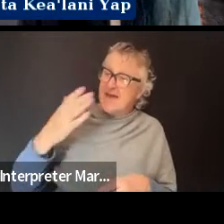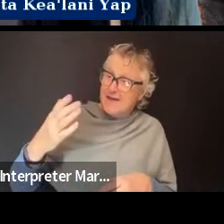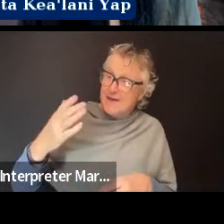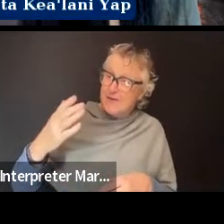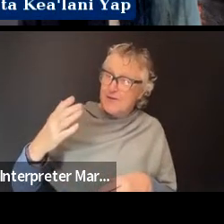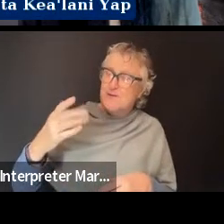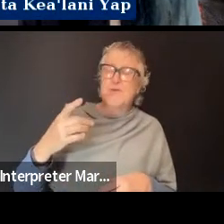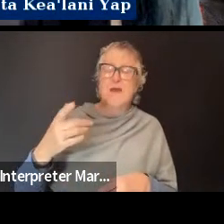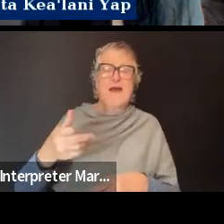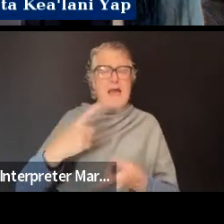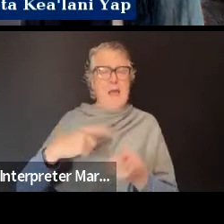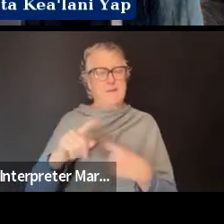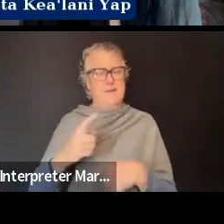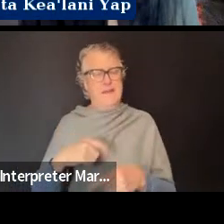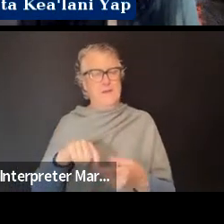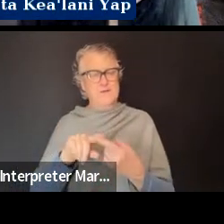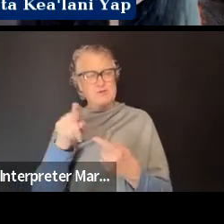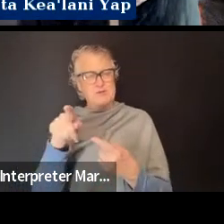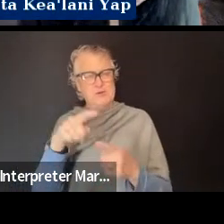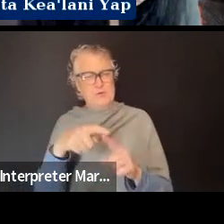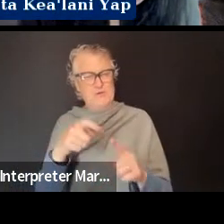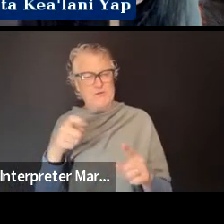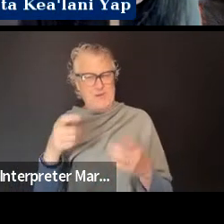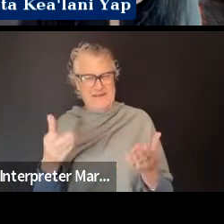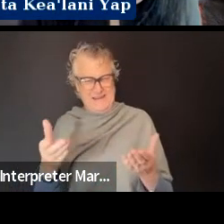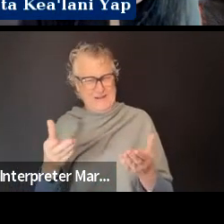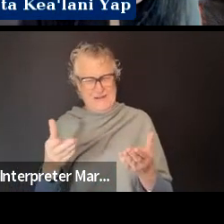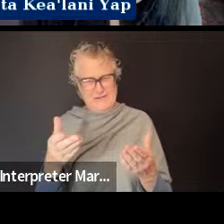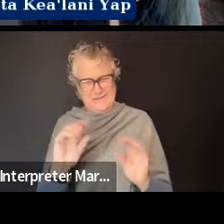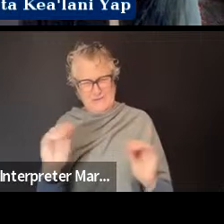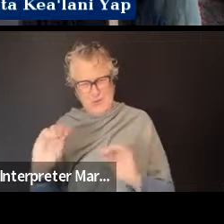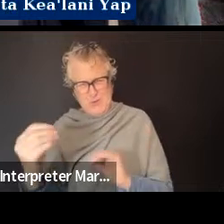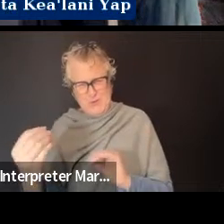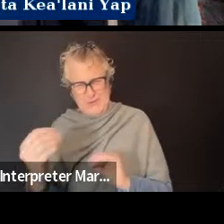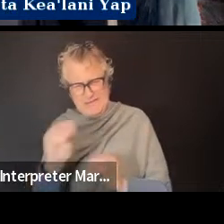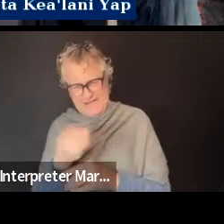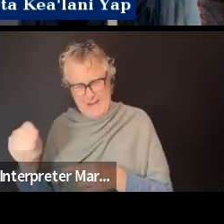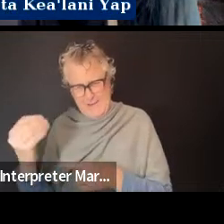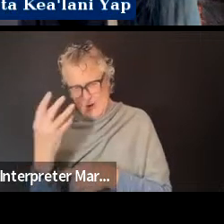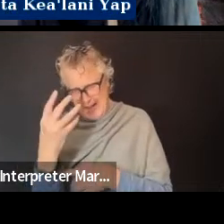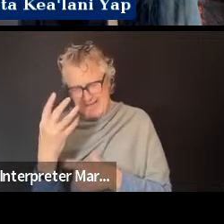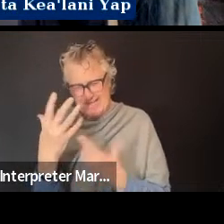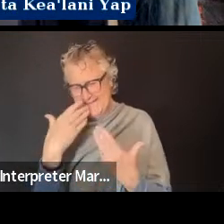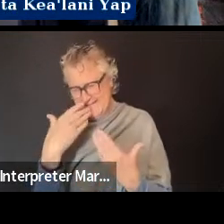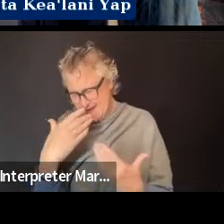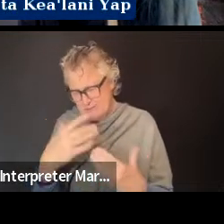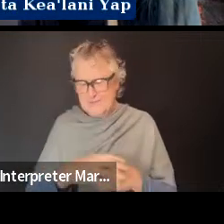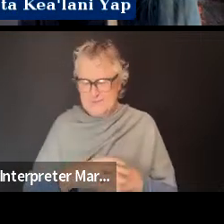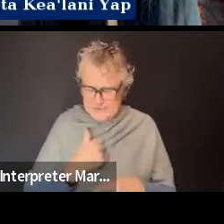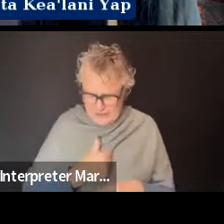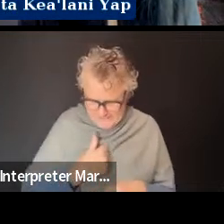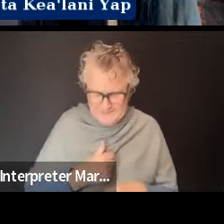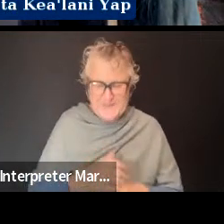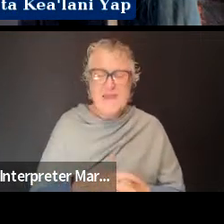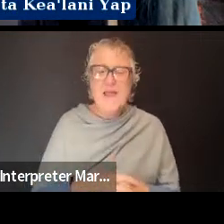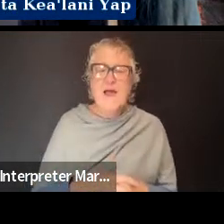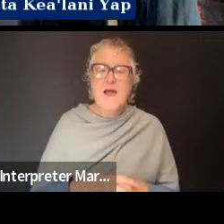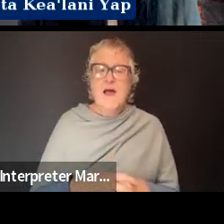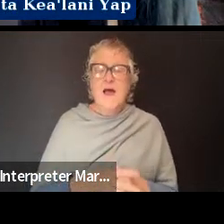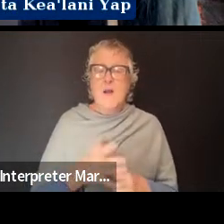So apologies. I just want to say thank you, ditto to also what Mayor Ann said, and just also a quick